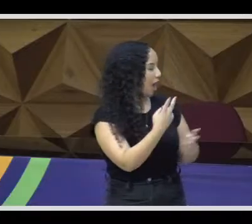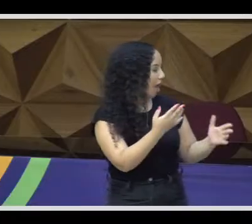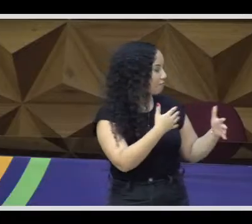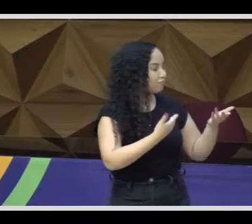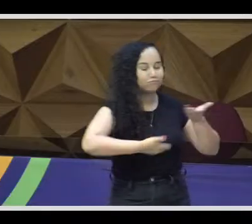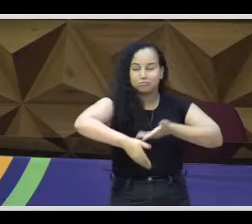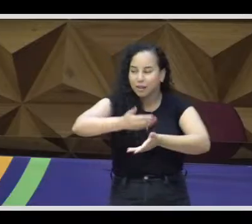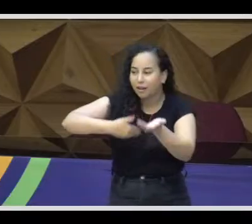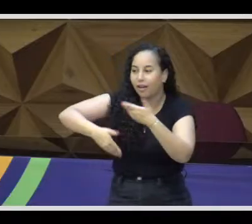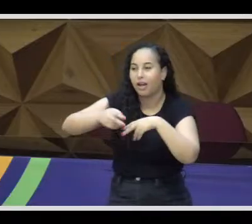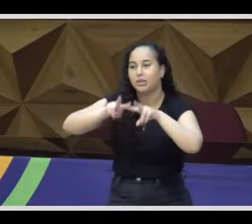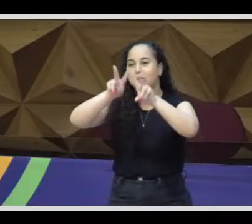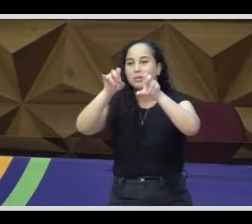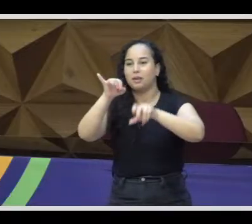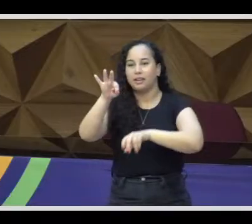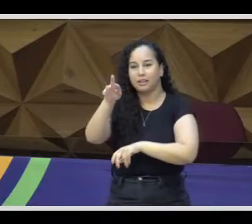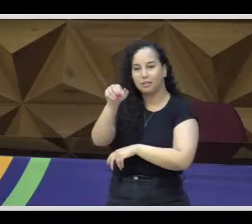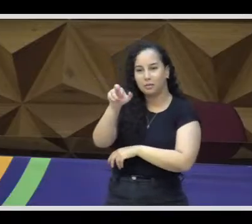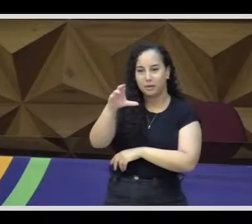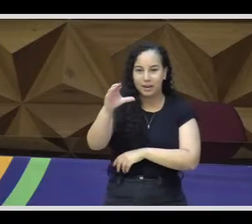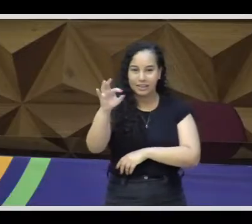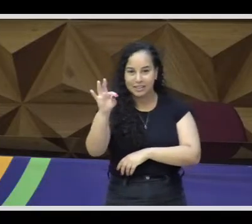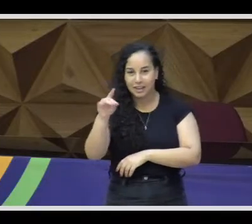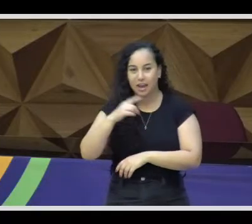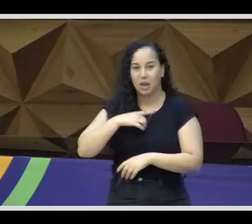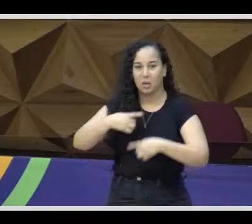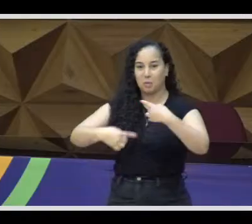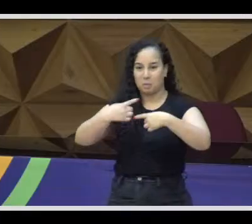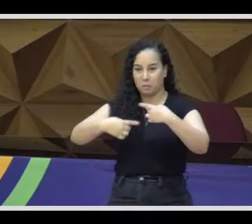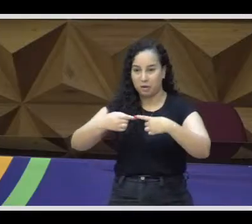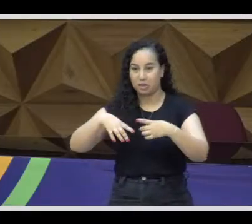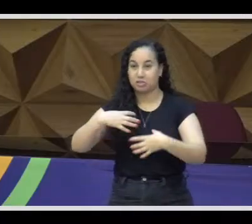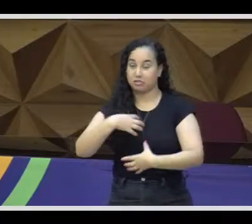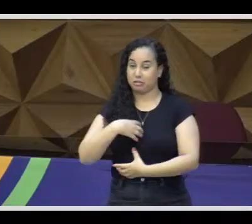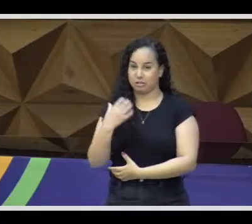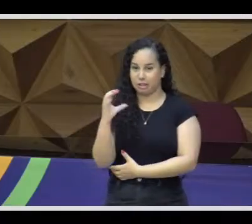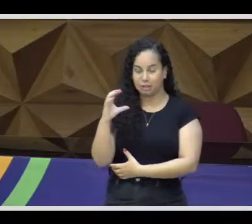conversation about interaction, right? So I'm a political science